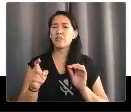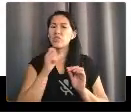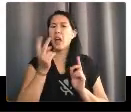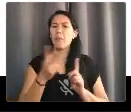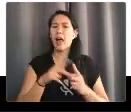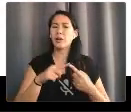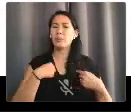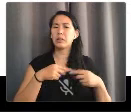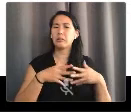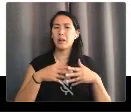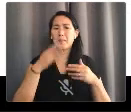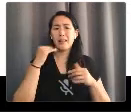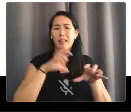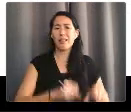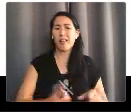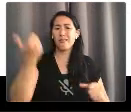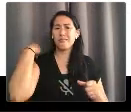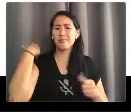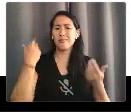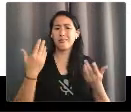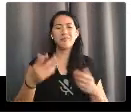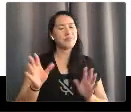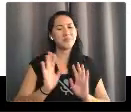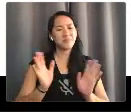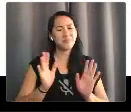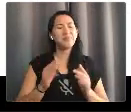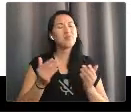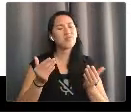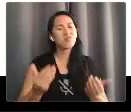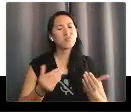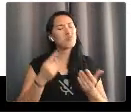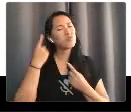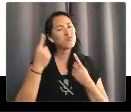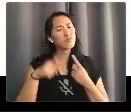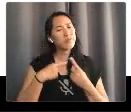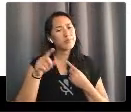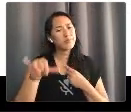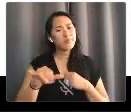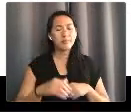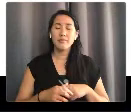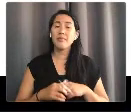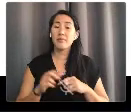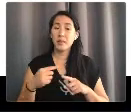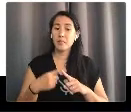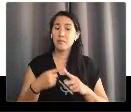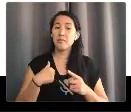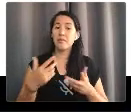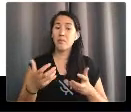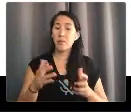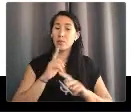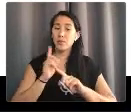that colonization was so long ago, I invite you to be curious about that. And I would like to try to answer